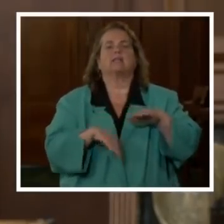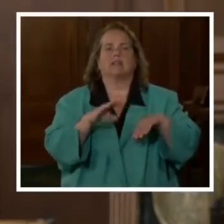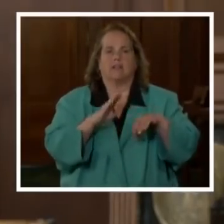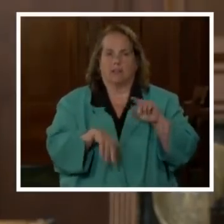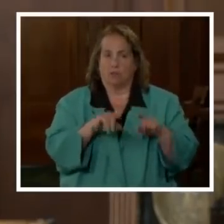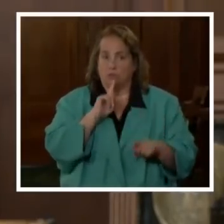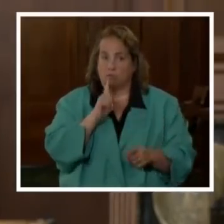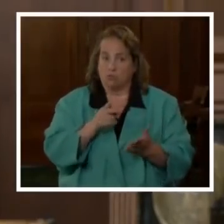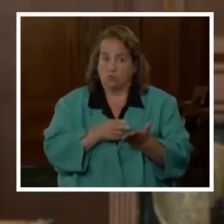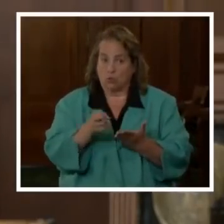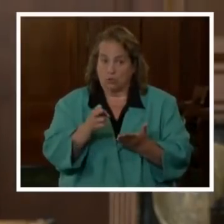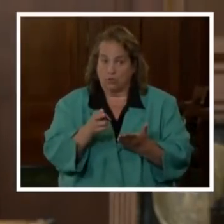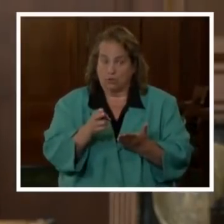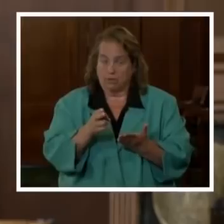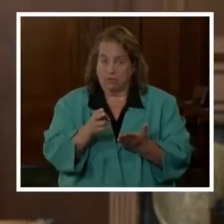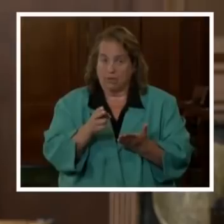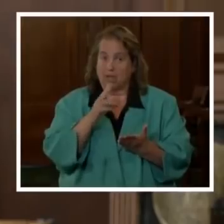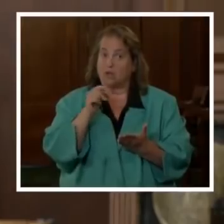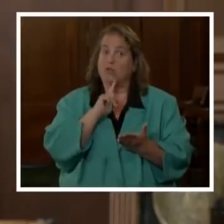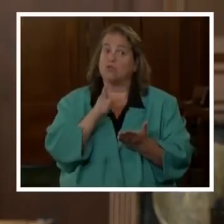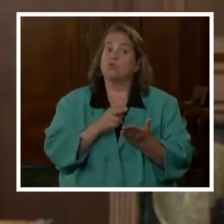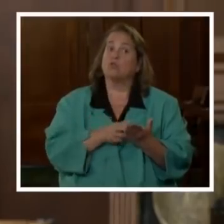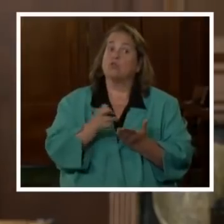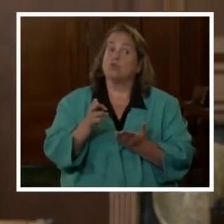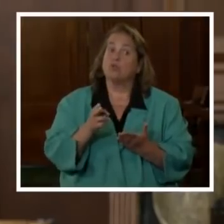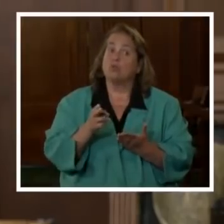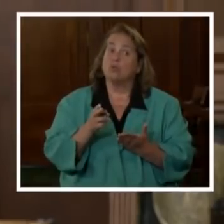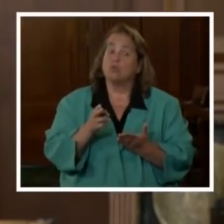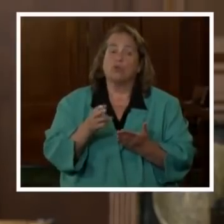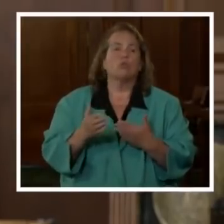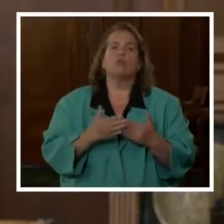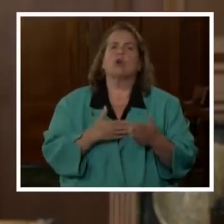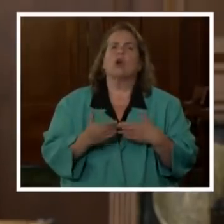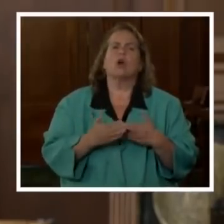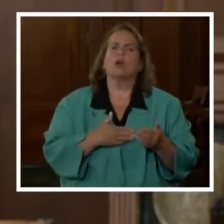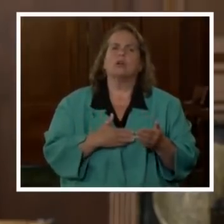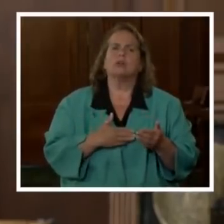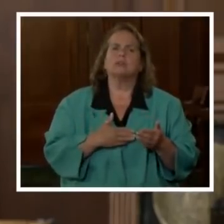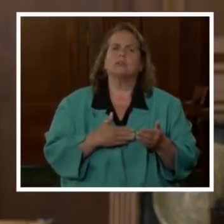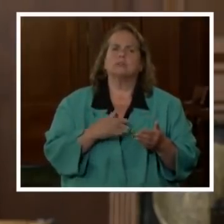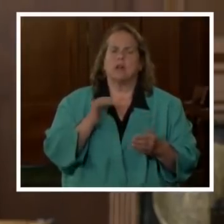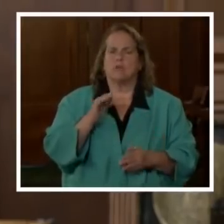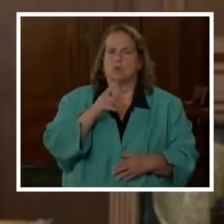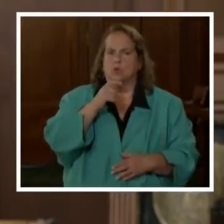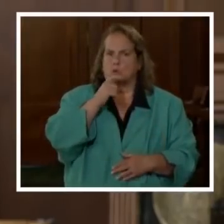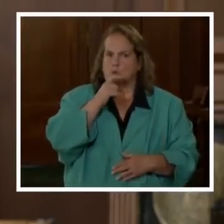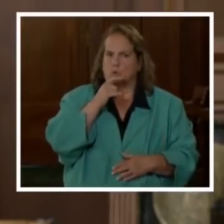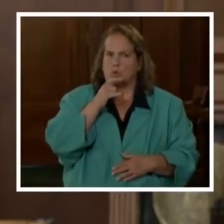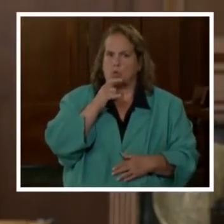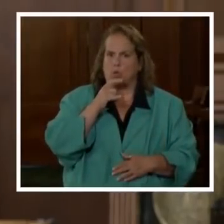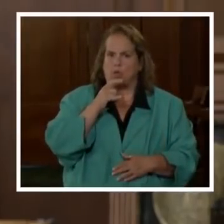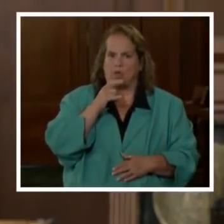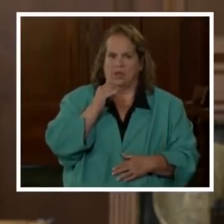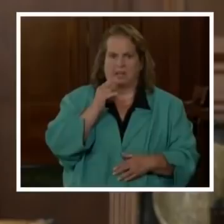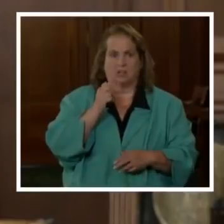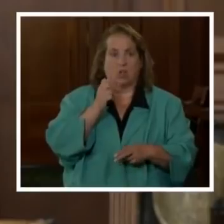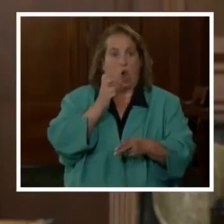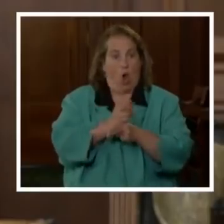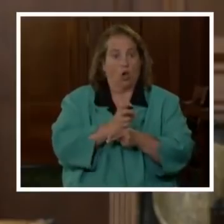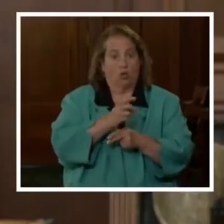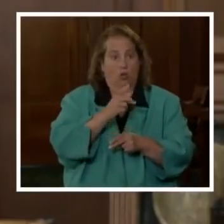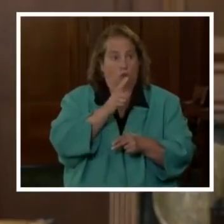truth, and the truth, regardless of who it's hard for, is still the